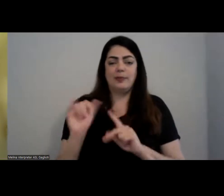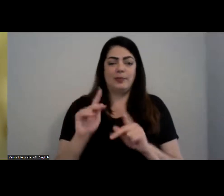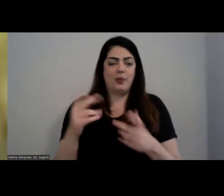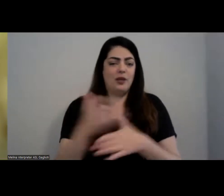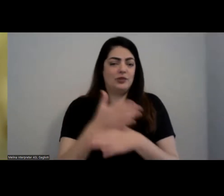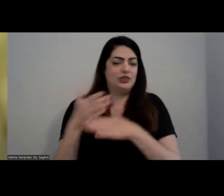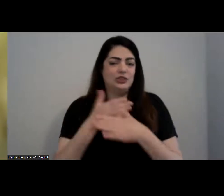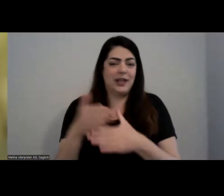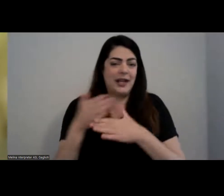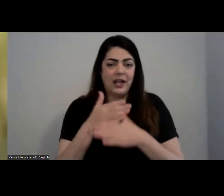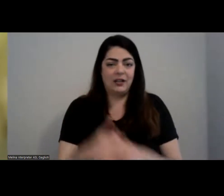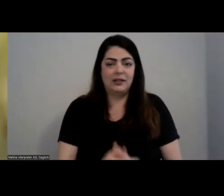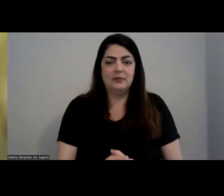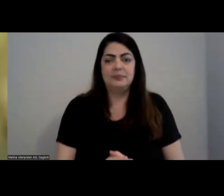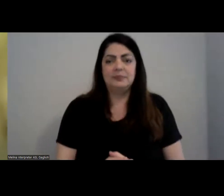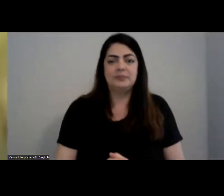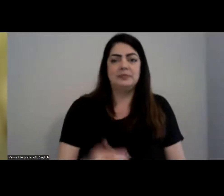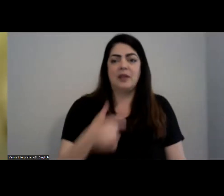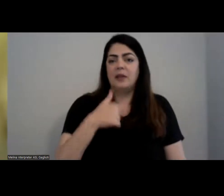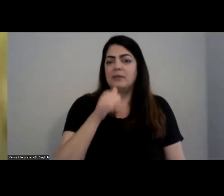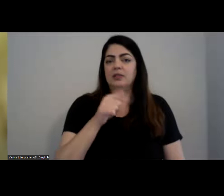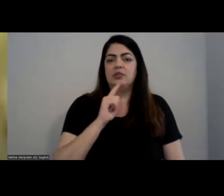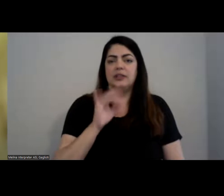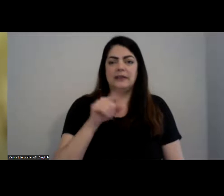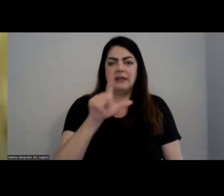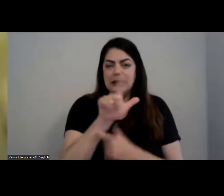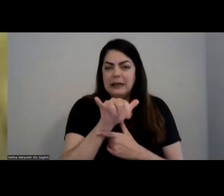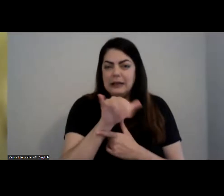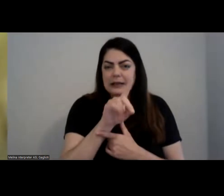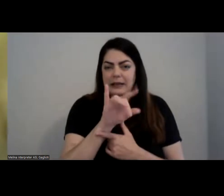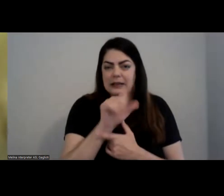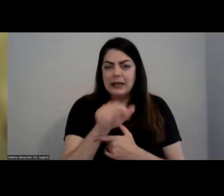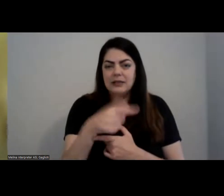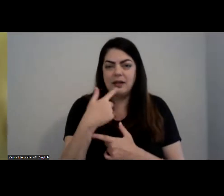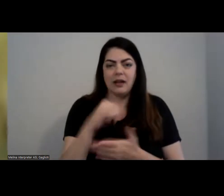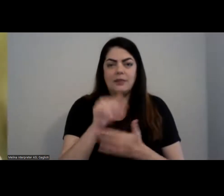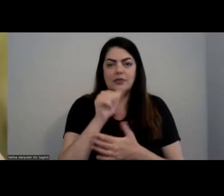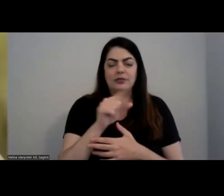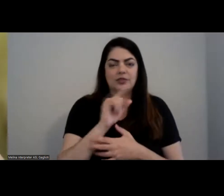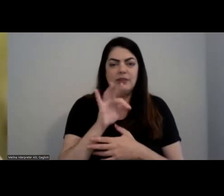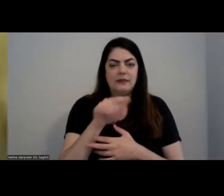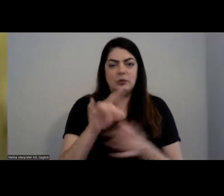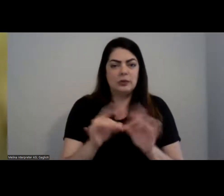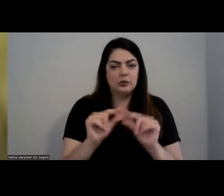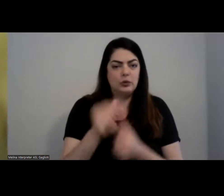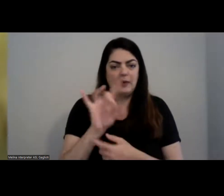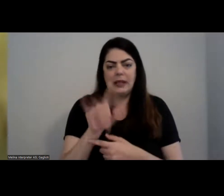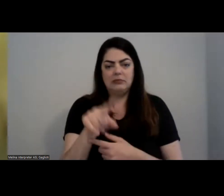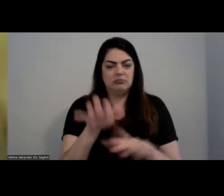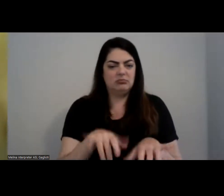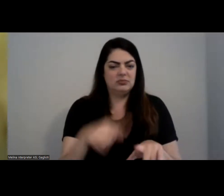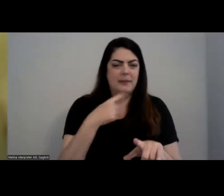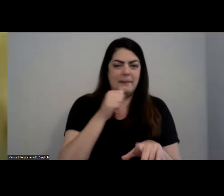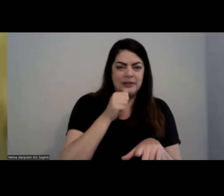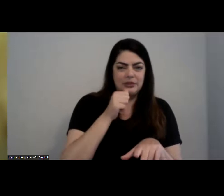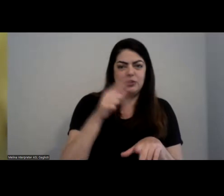not sure if you mentioned group 8, but they had put patience, open-mindedness, making sure the right people are